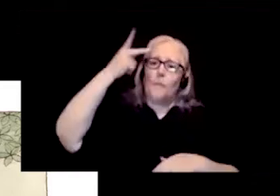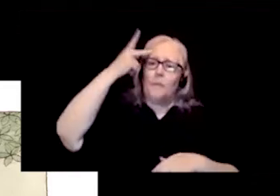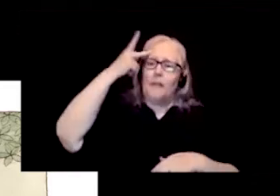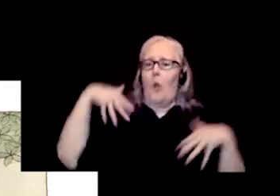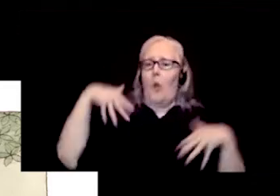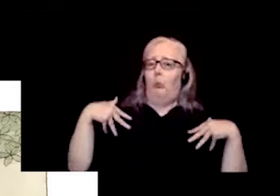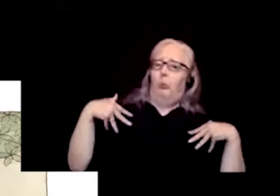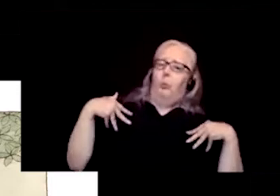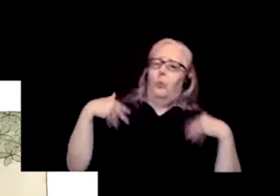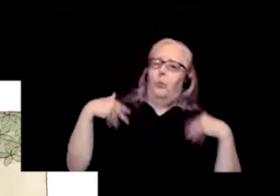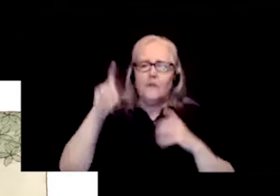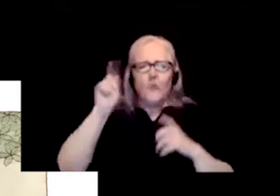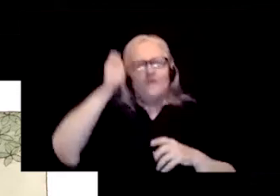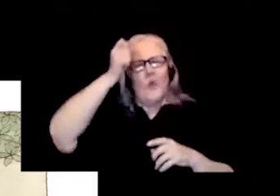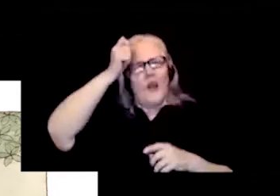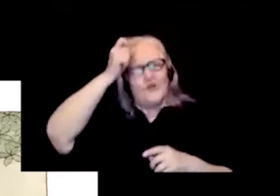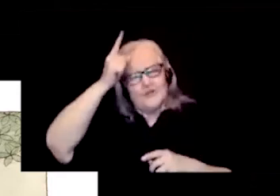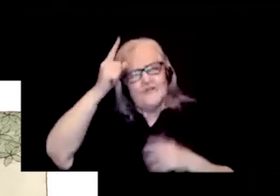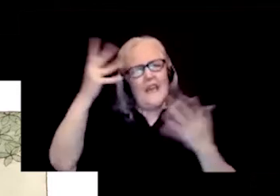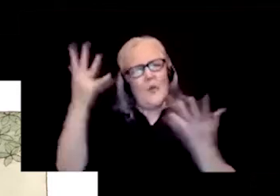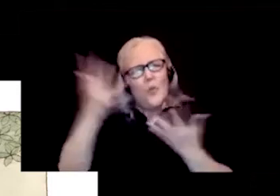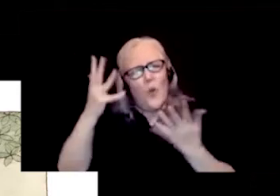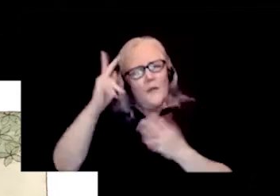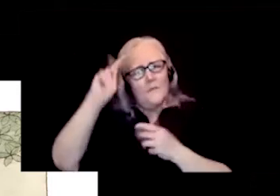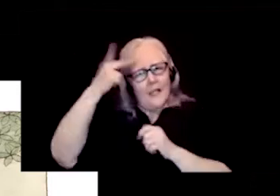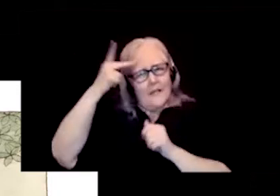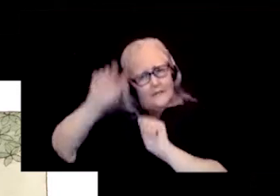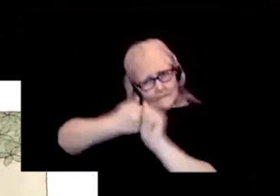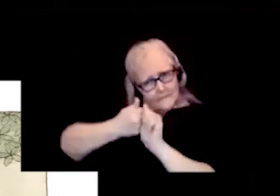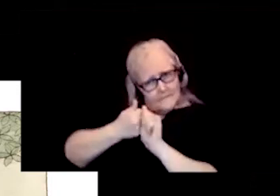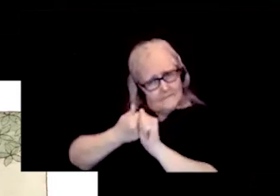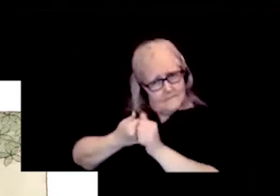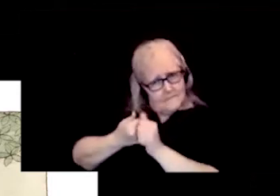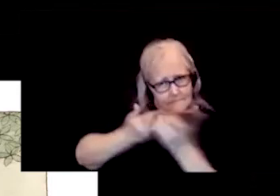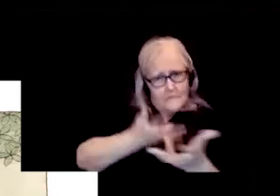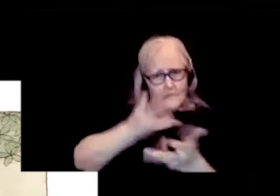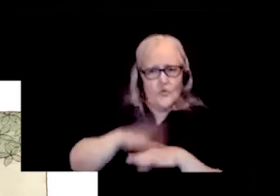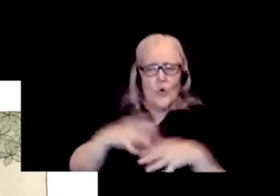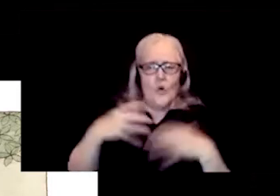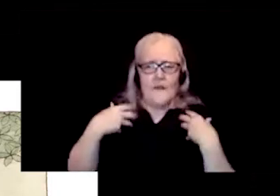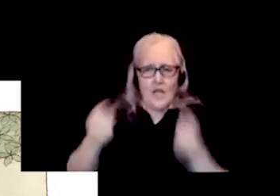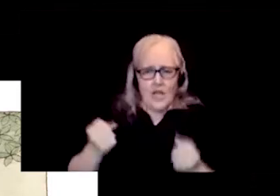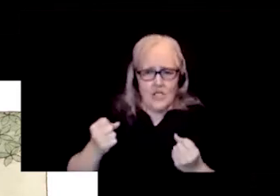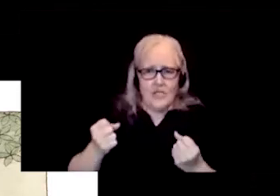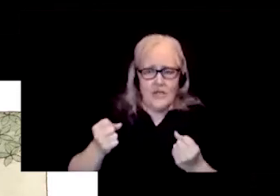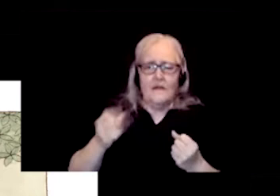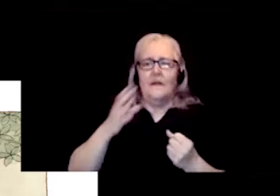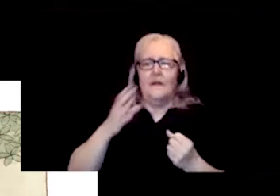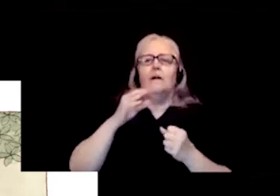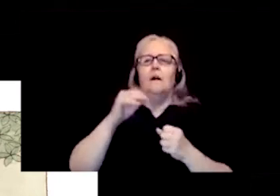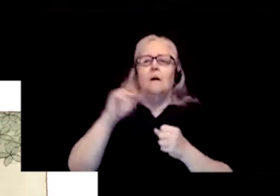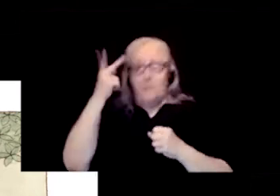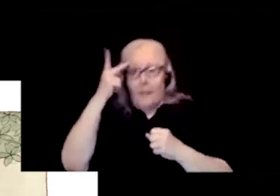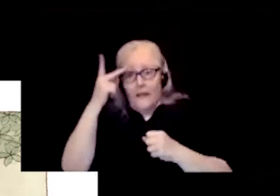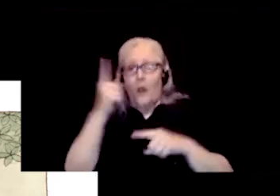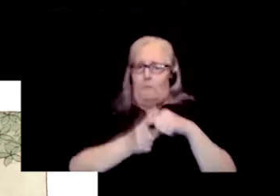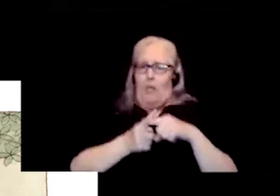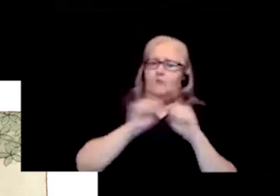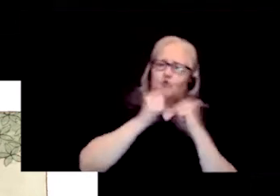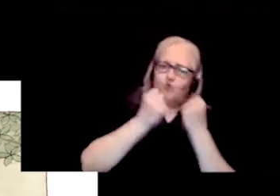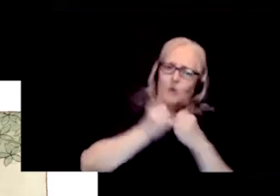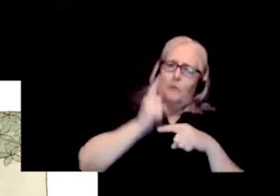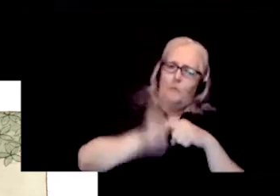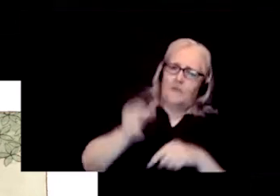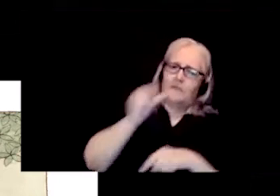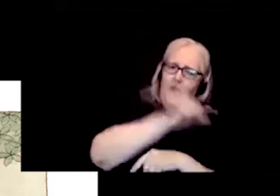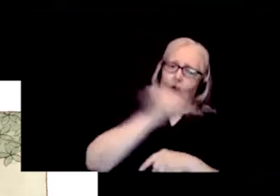their origins, their impact, and their interconnection with the other determinants of health, we will be better equipped to